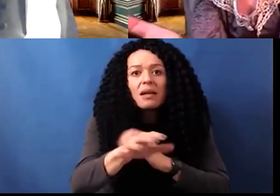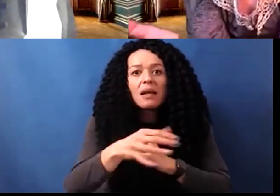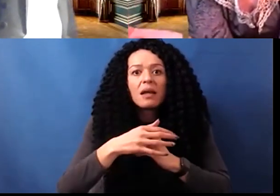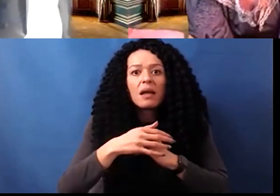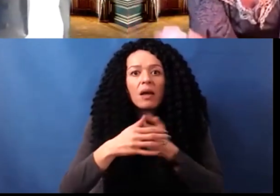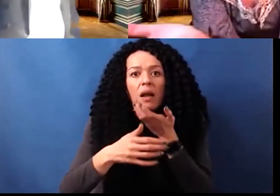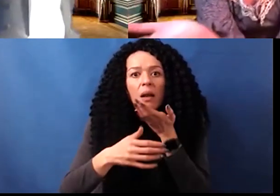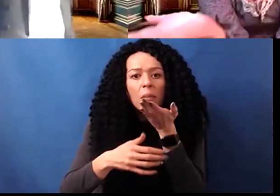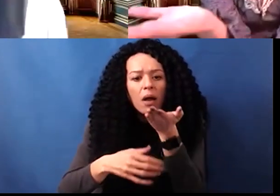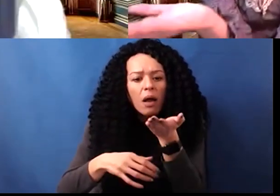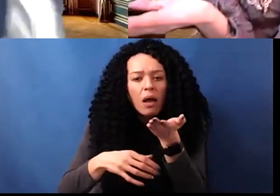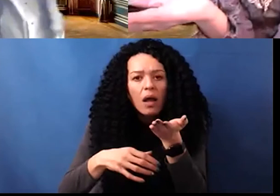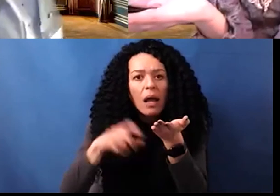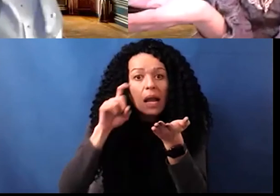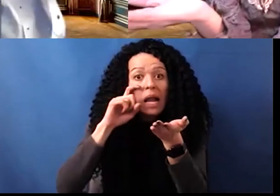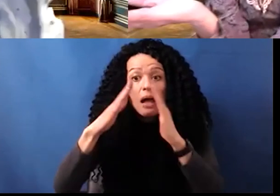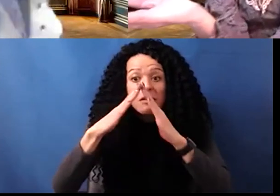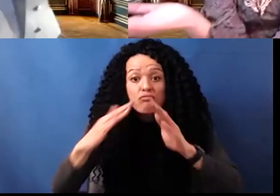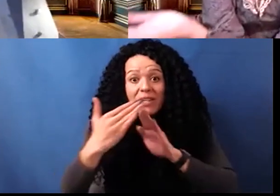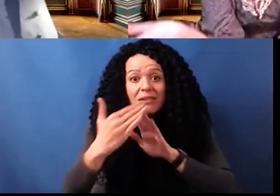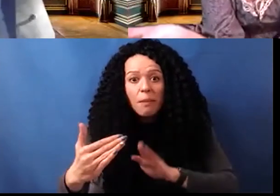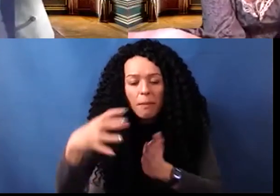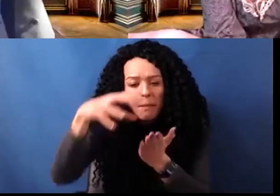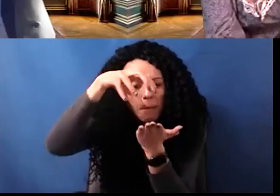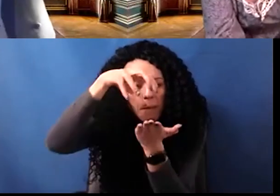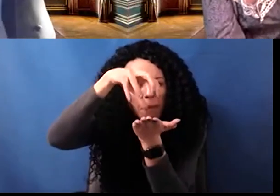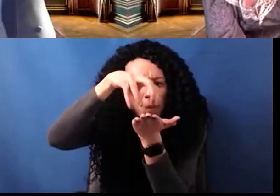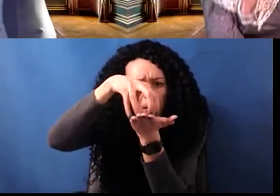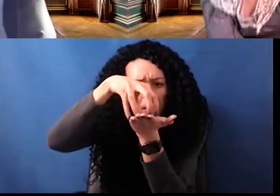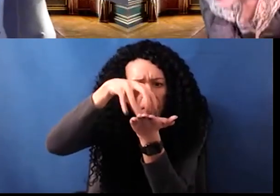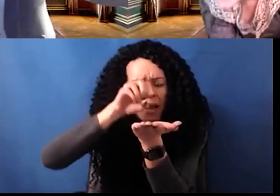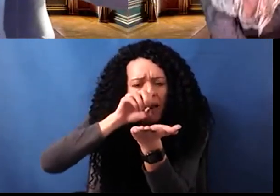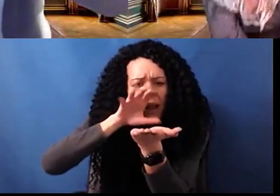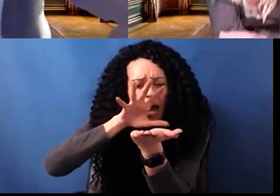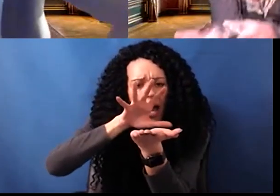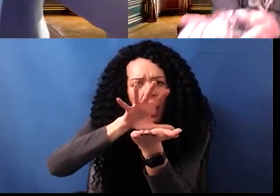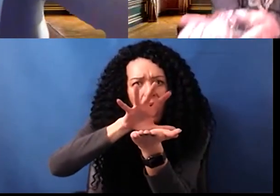a small glass prism into my hand.